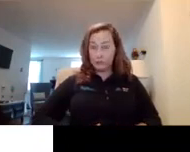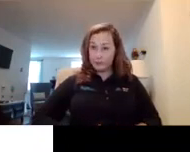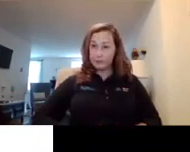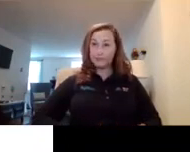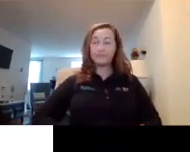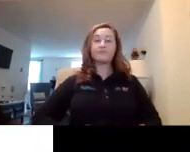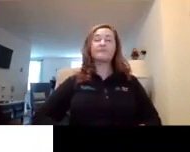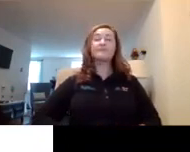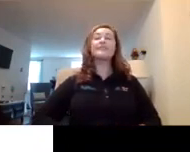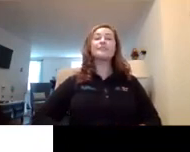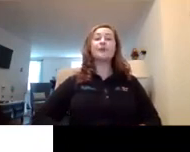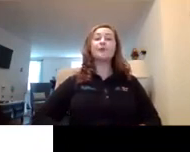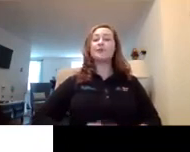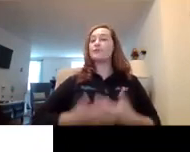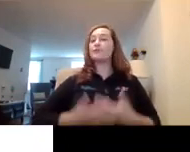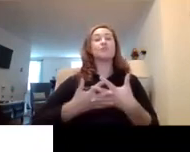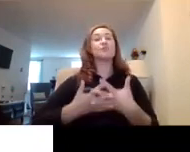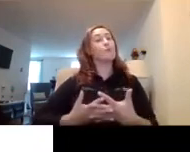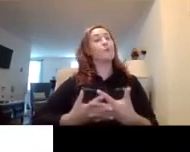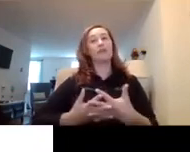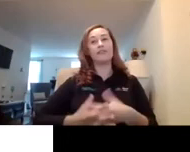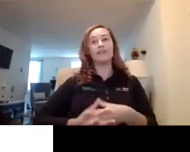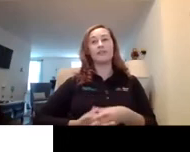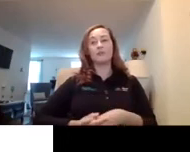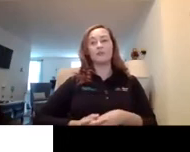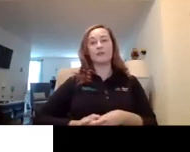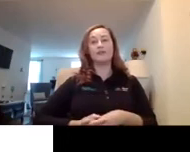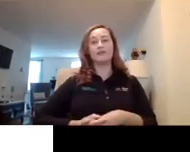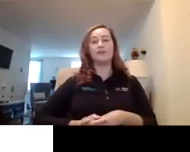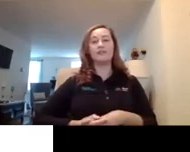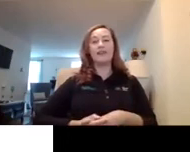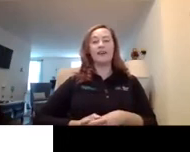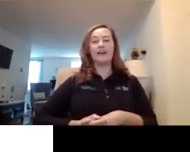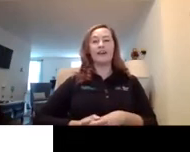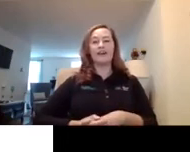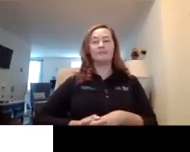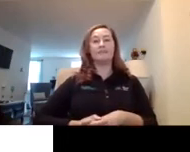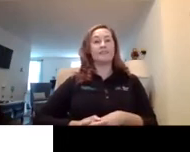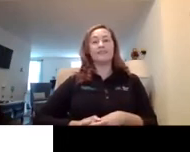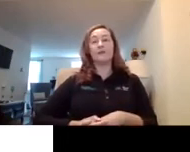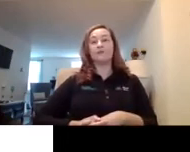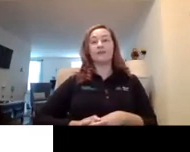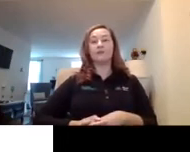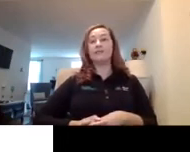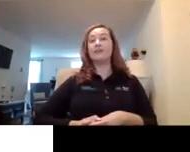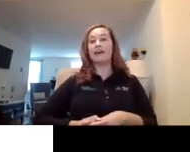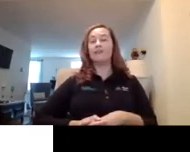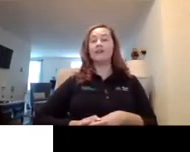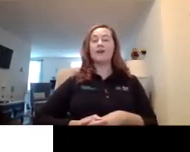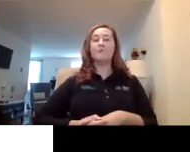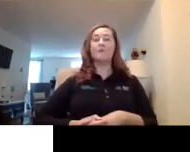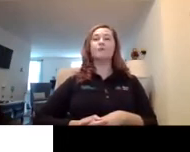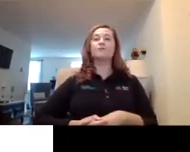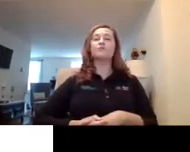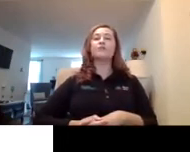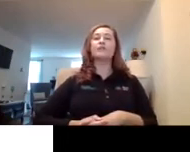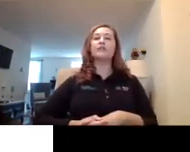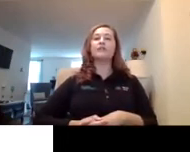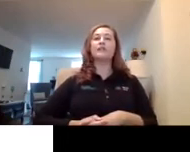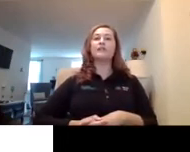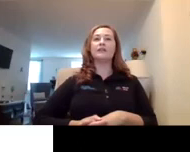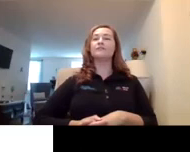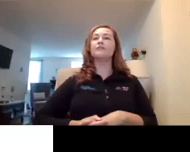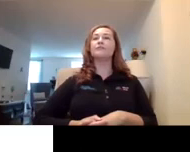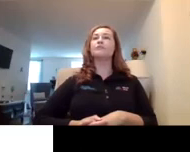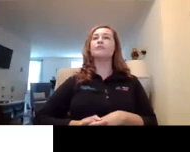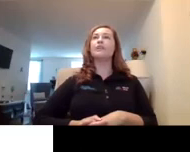recovered. So this was just one of the experiences that we had, but it was